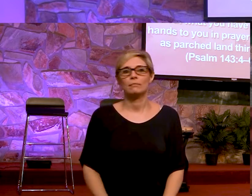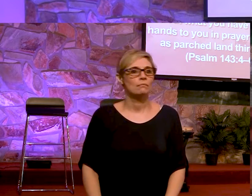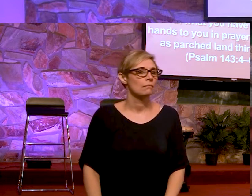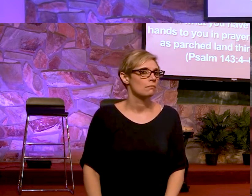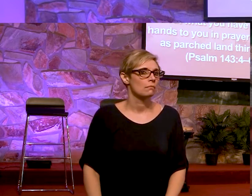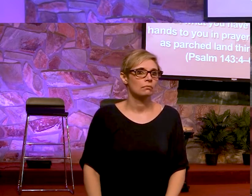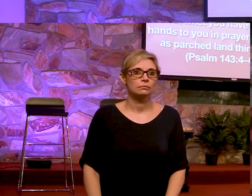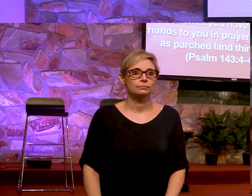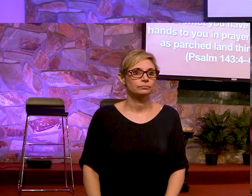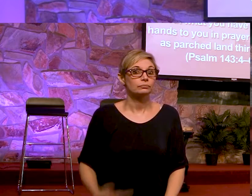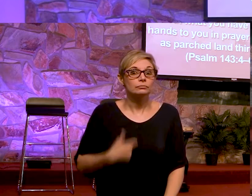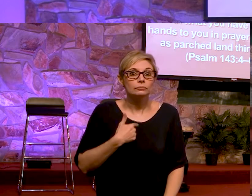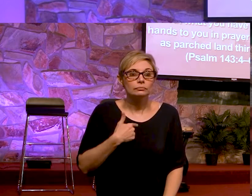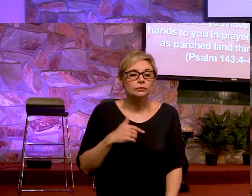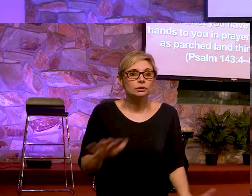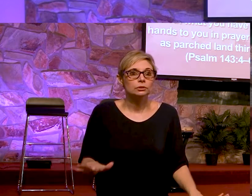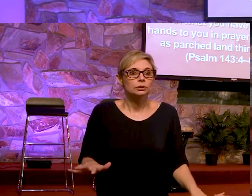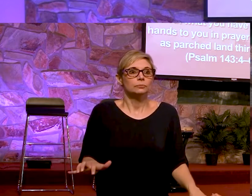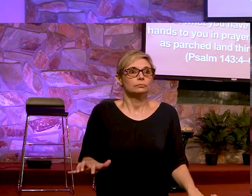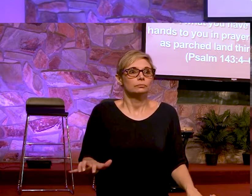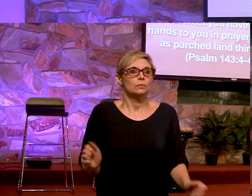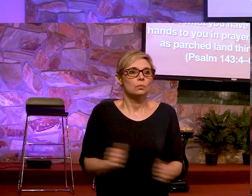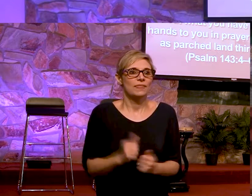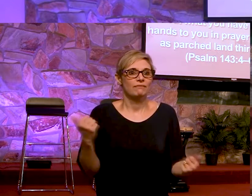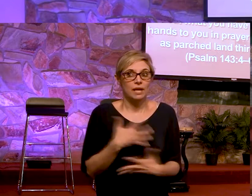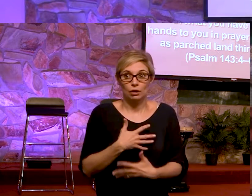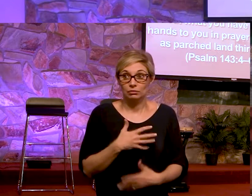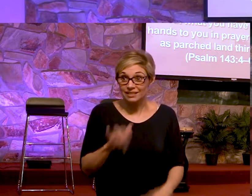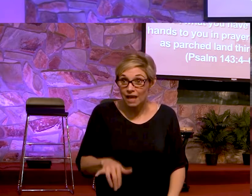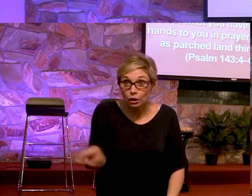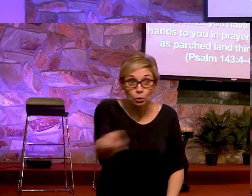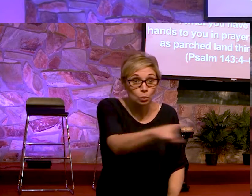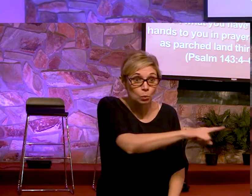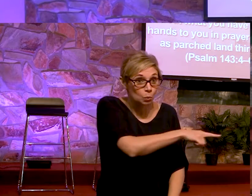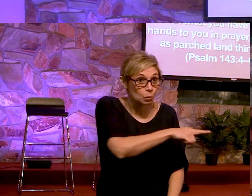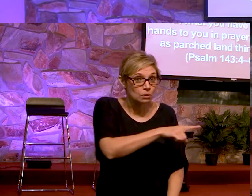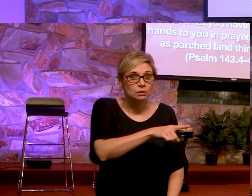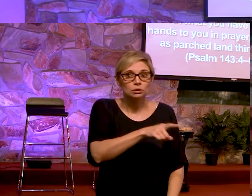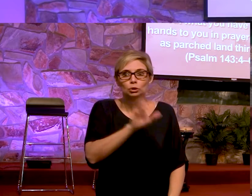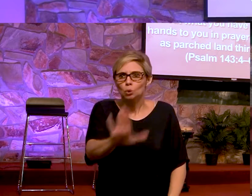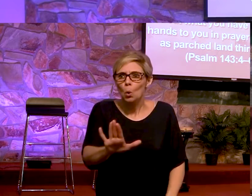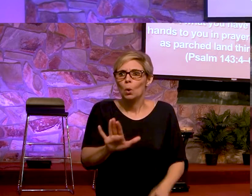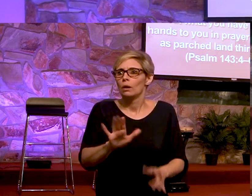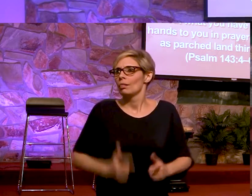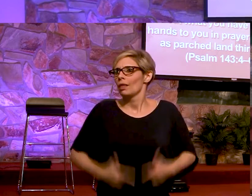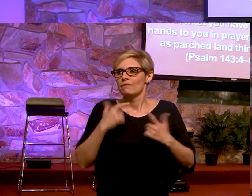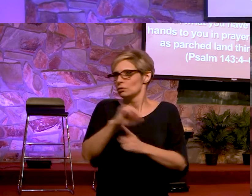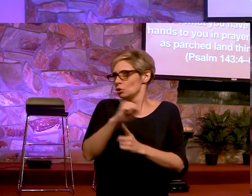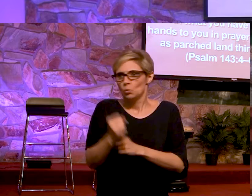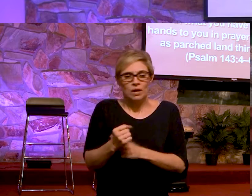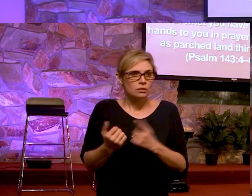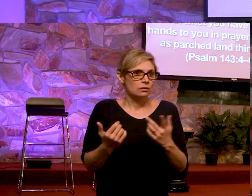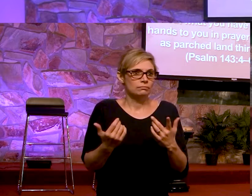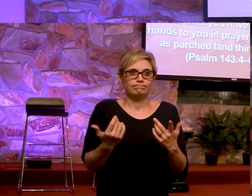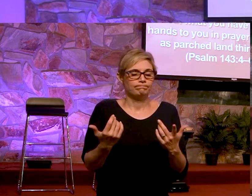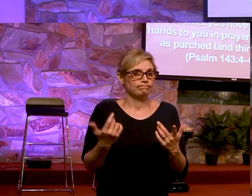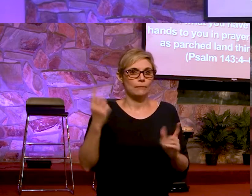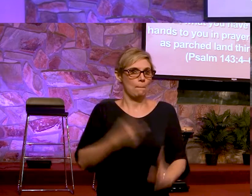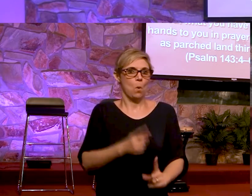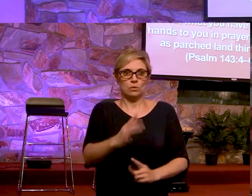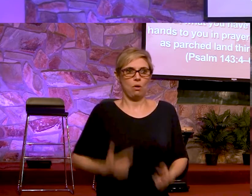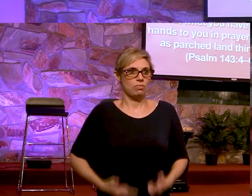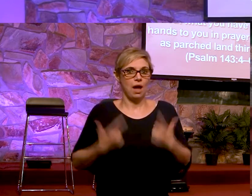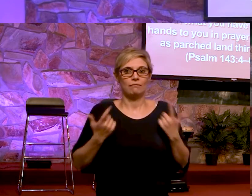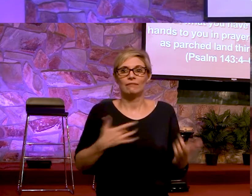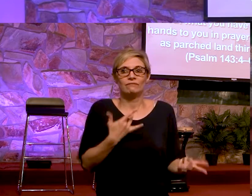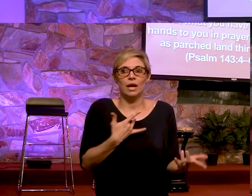am paralyzed with fear. Maybe that's you this morning. You're at a place in your life, you're at a situation in your life, you're at a point in your life where you're